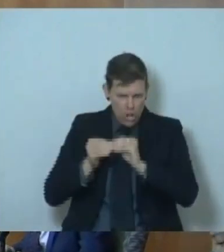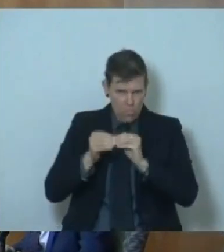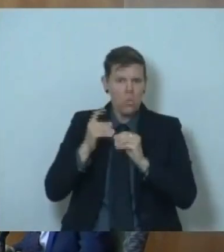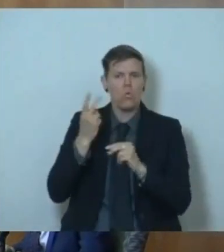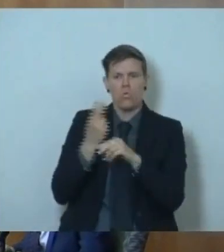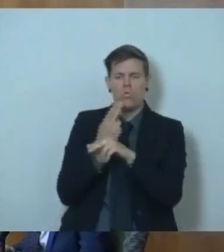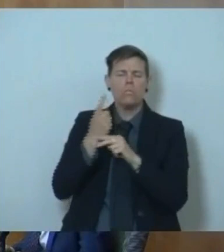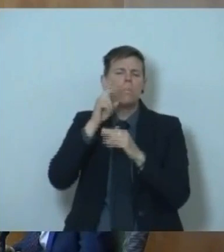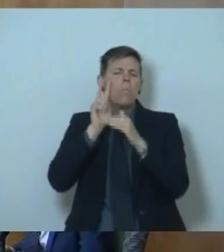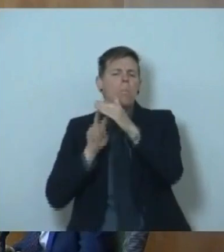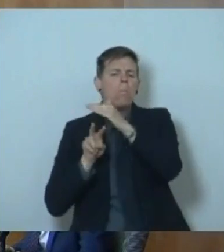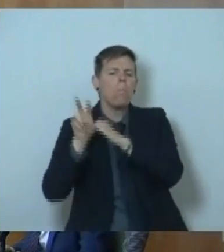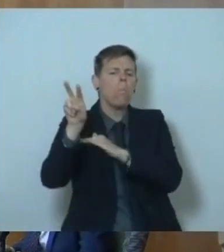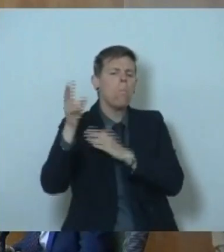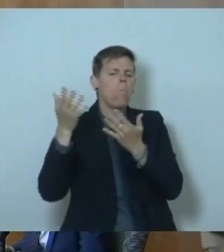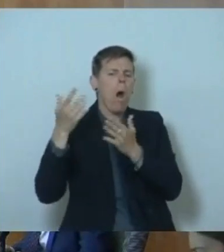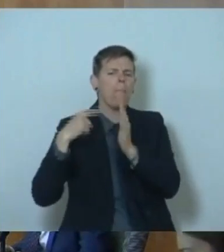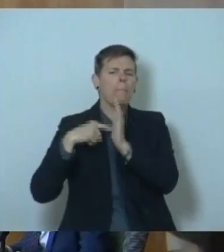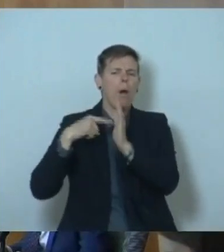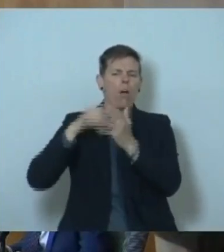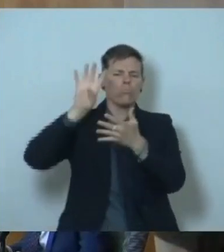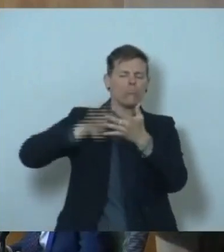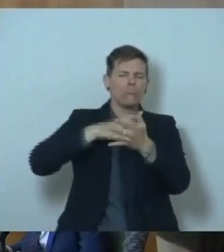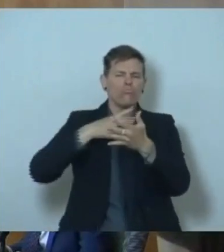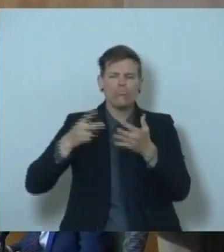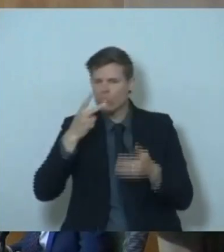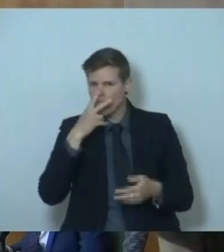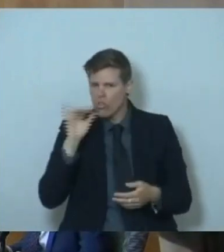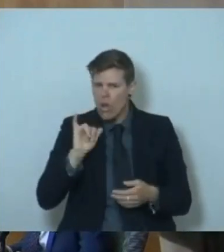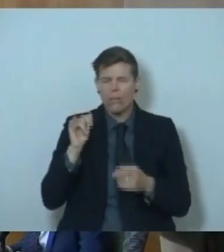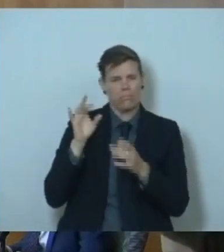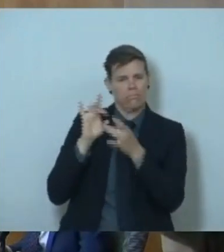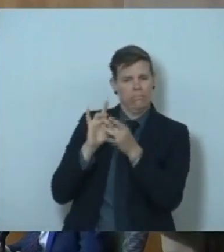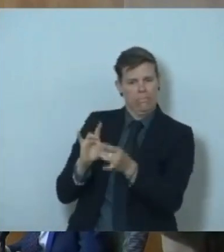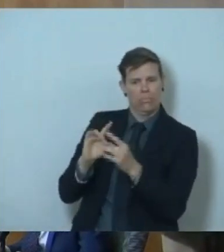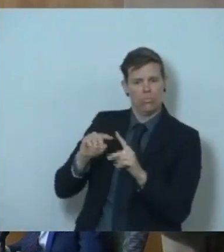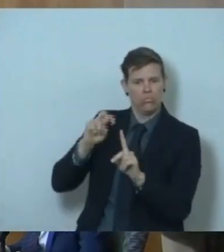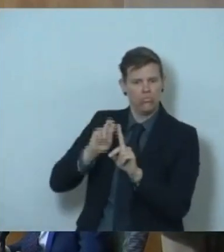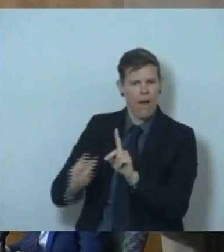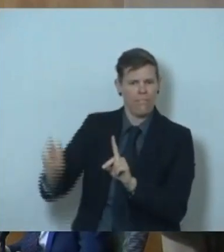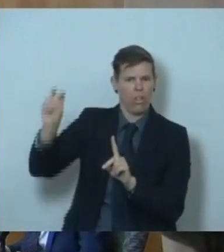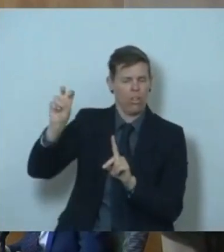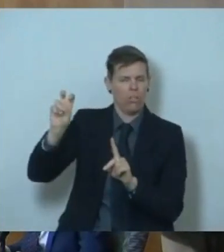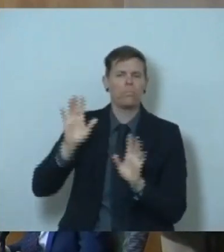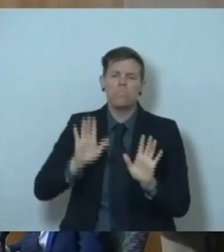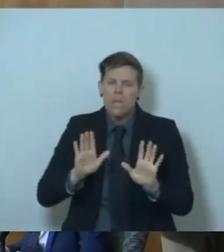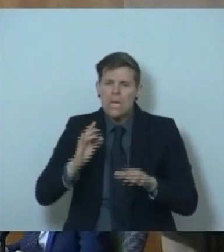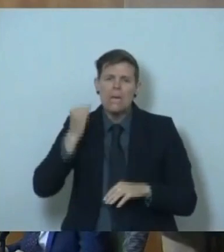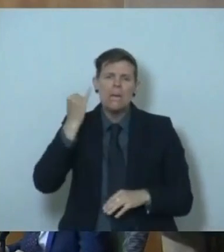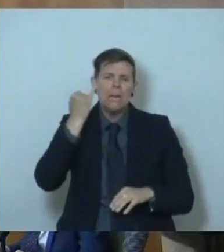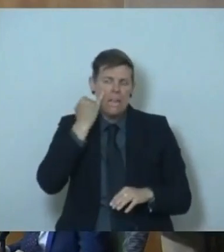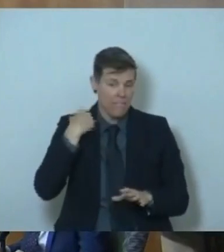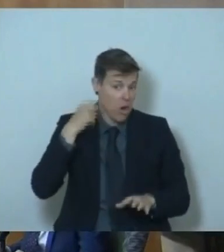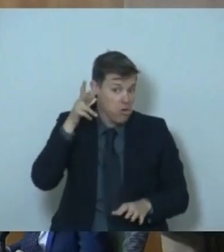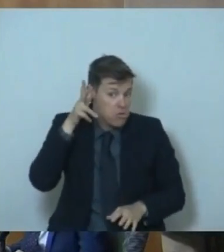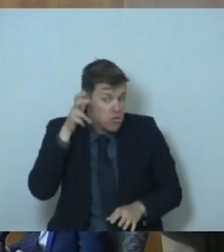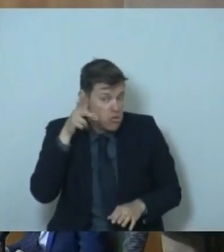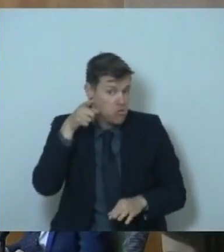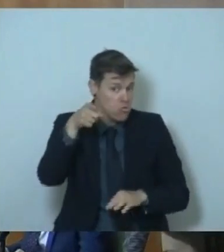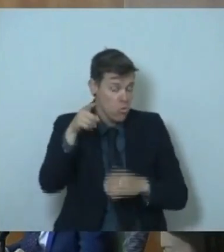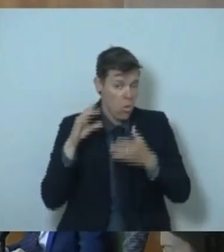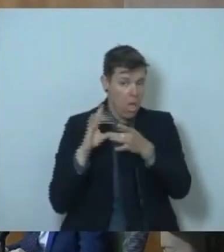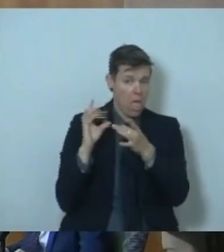specifically pertains to travel data. And if I heard this correctly, you mentioned that as far as